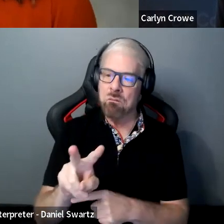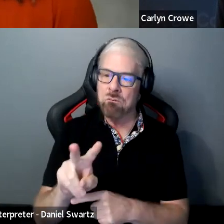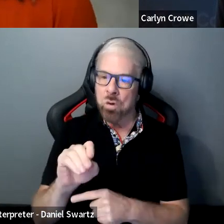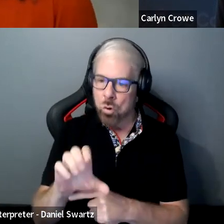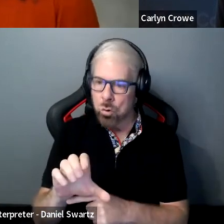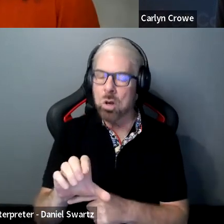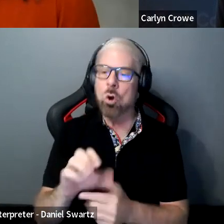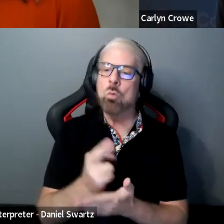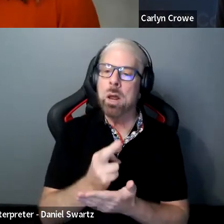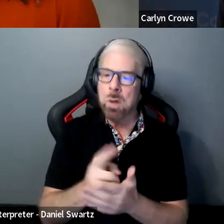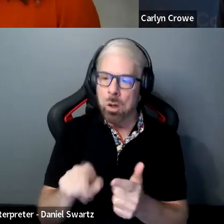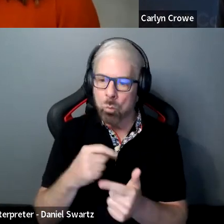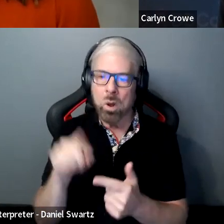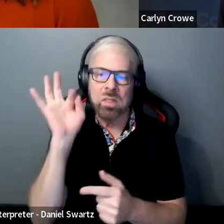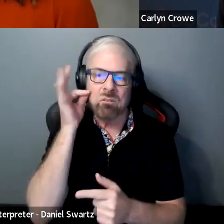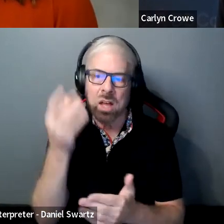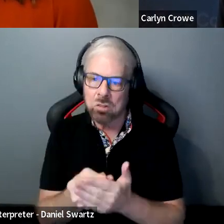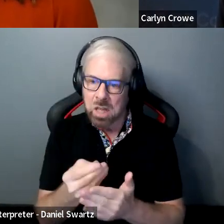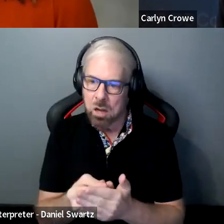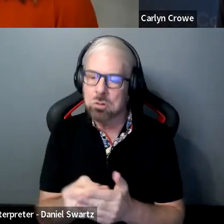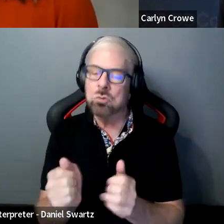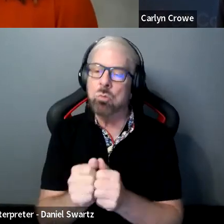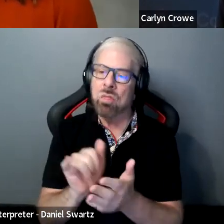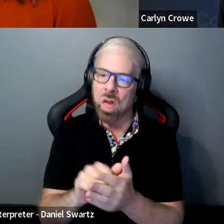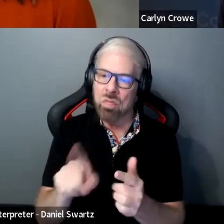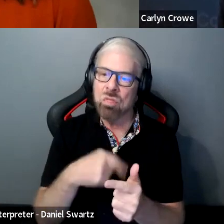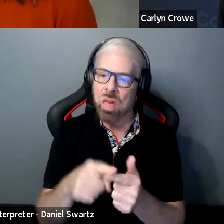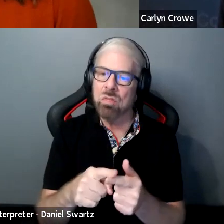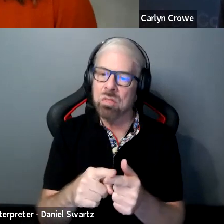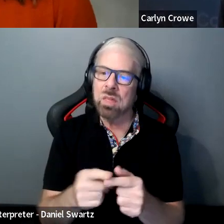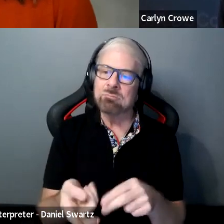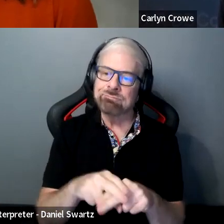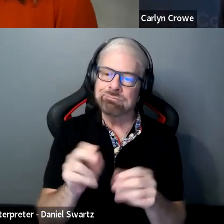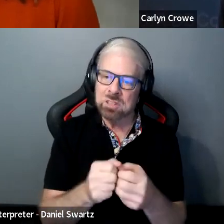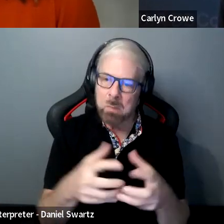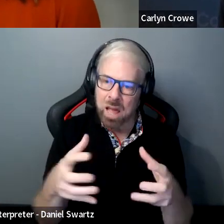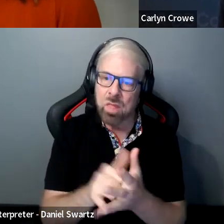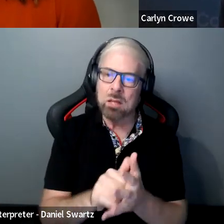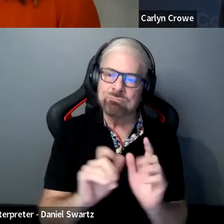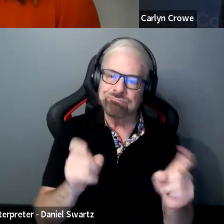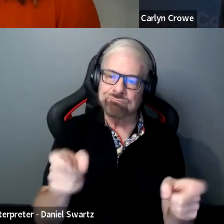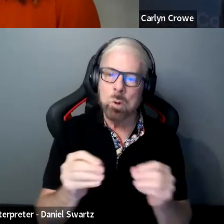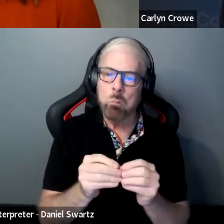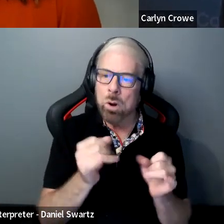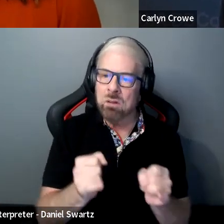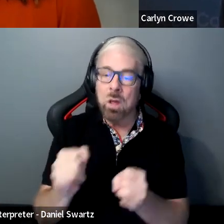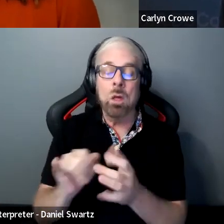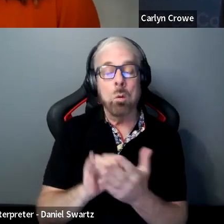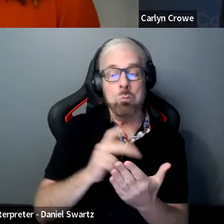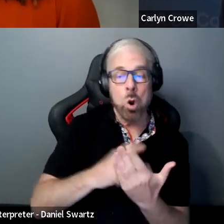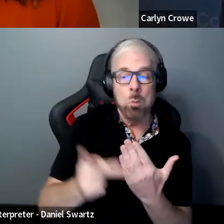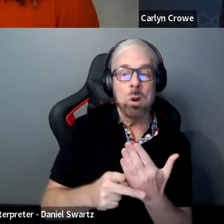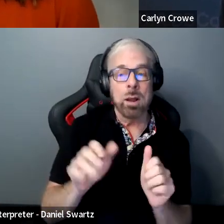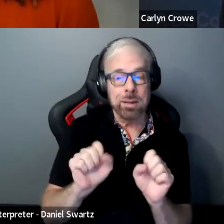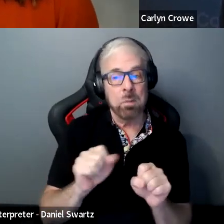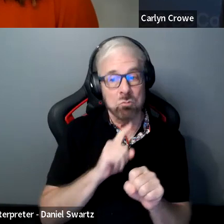dollars with that program too, so they could expand it to more individuals. And those programs can be really